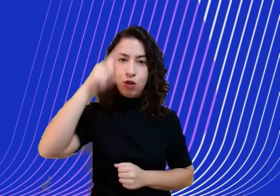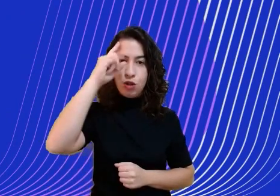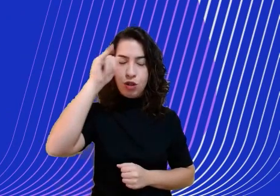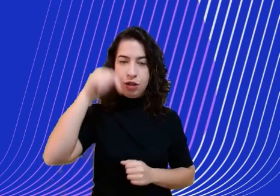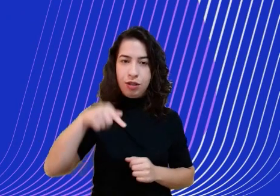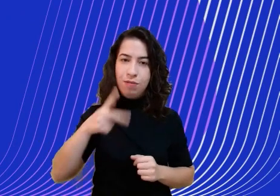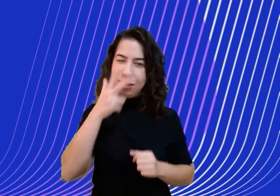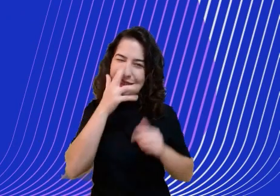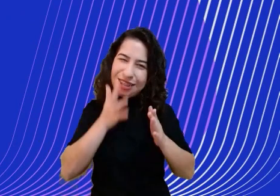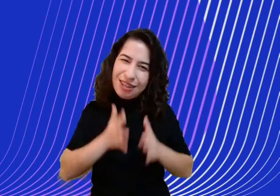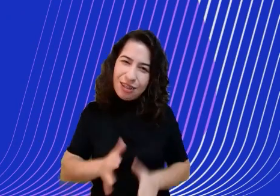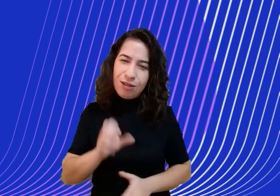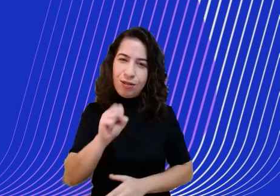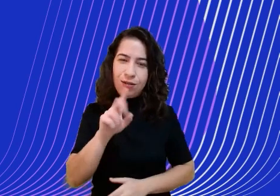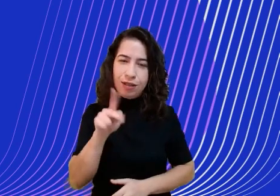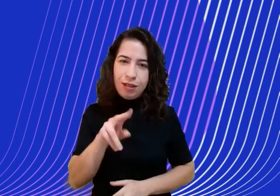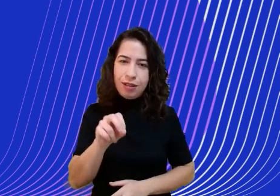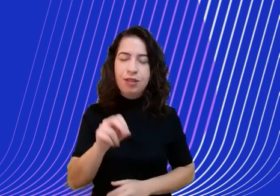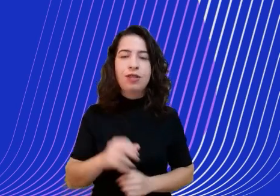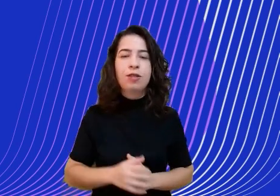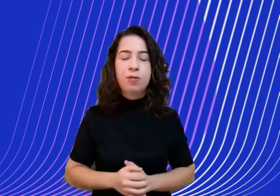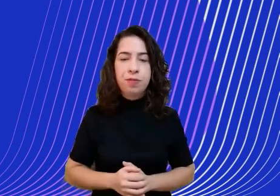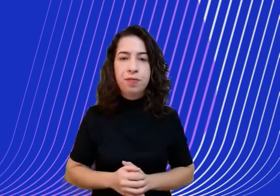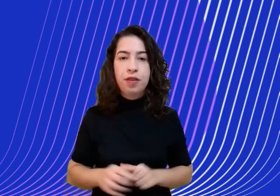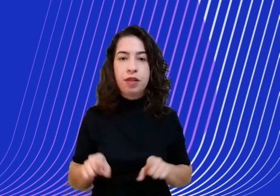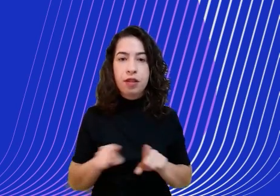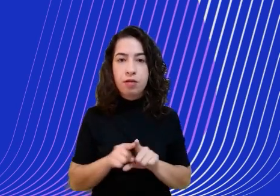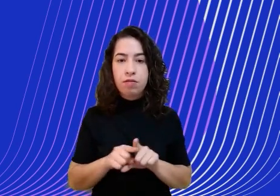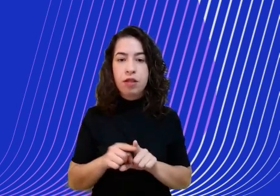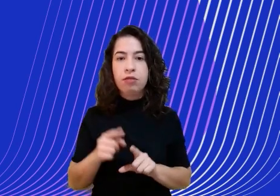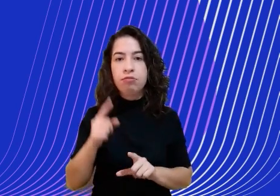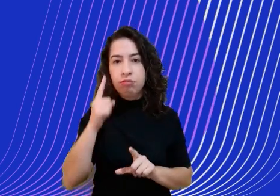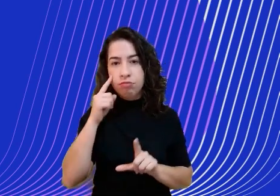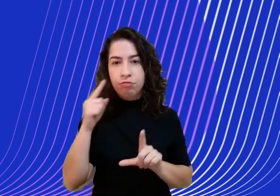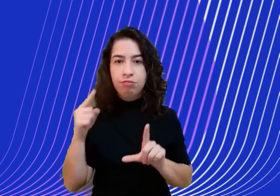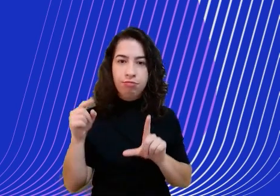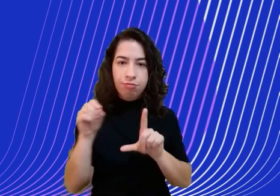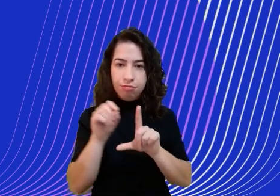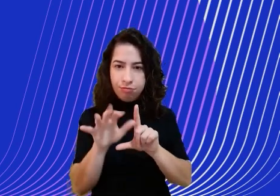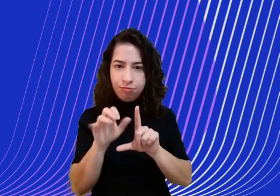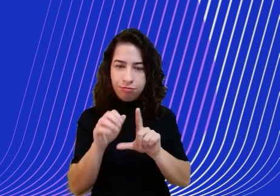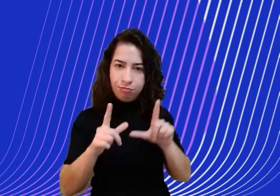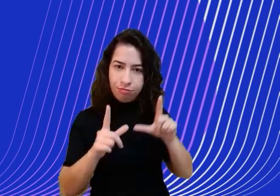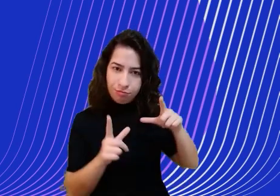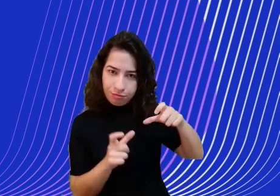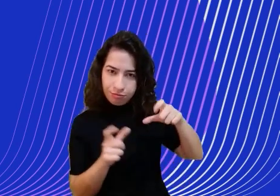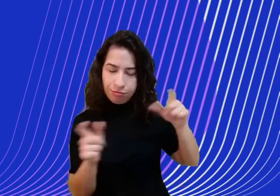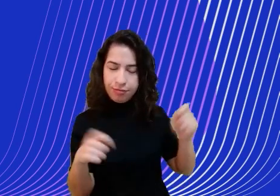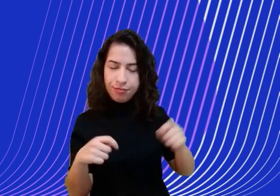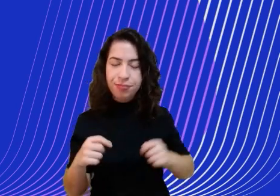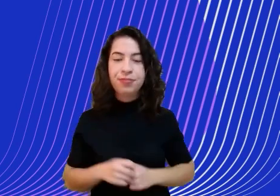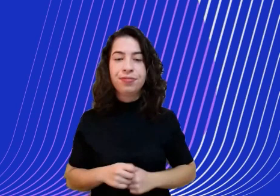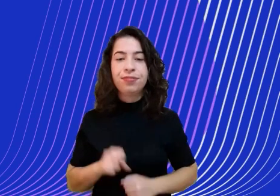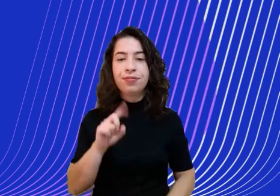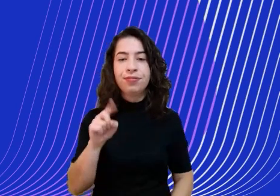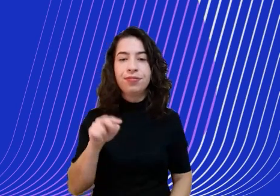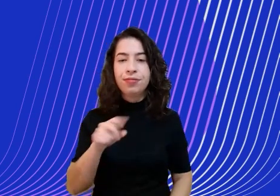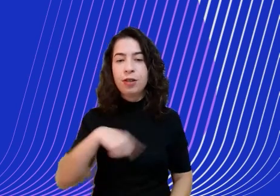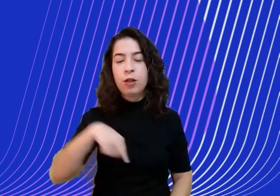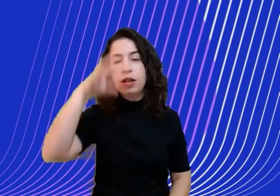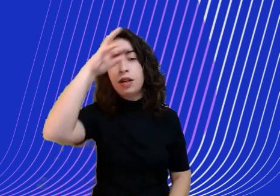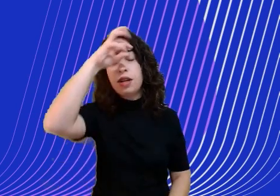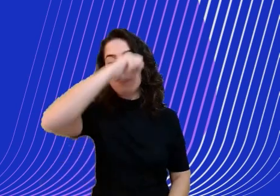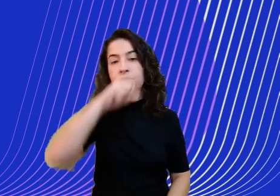this day of the birth of Suzano Ventures. And the QR code is already there in the gift as well. And